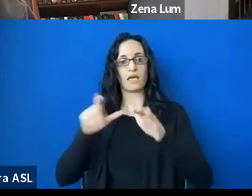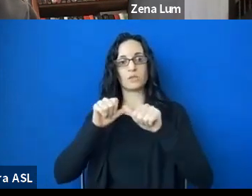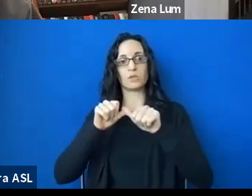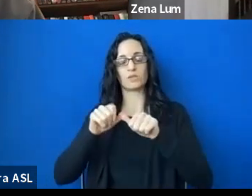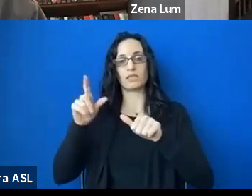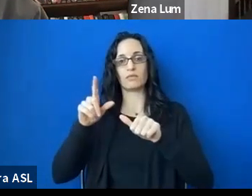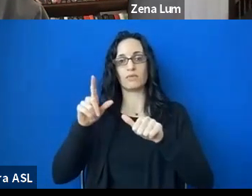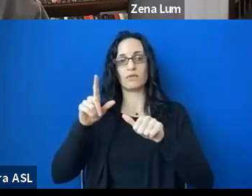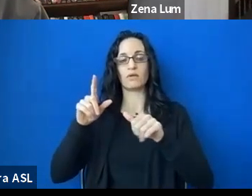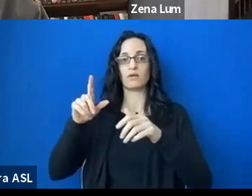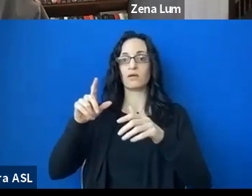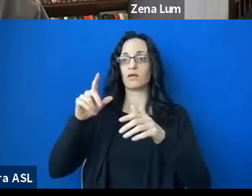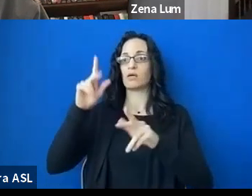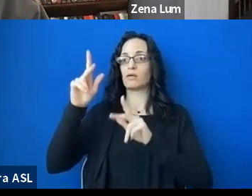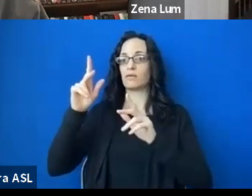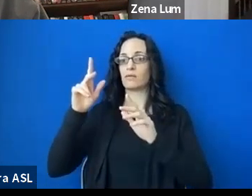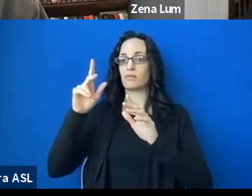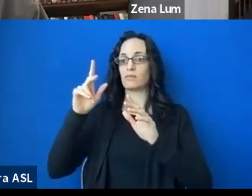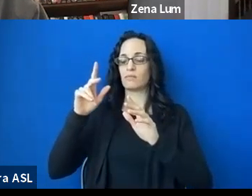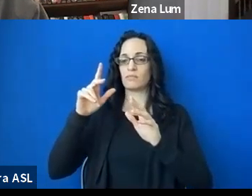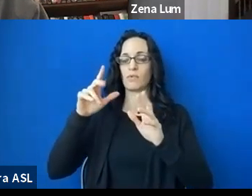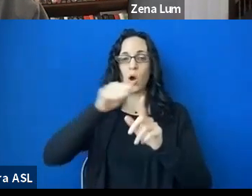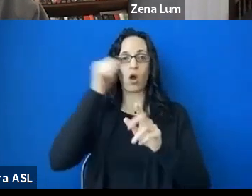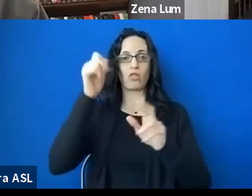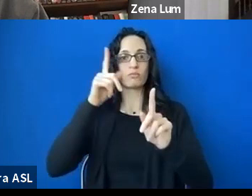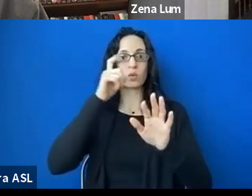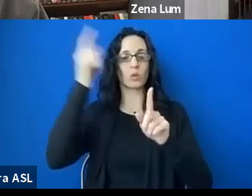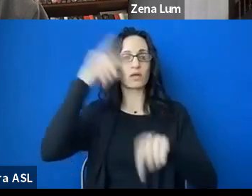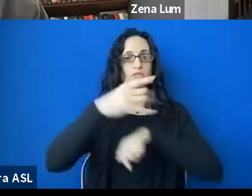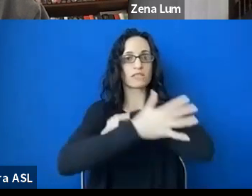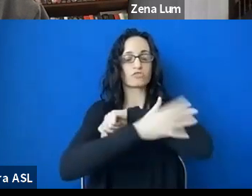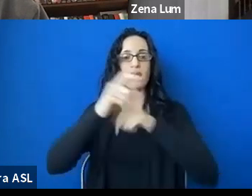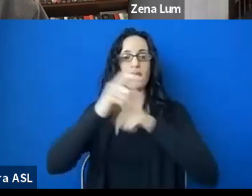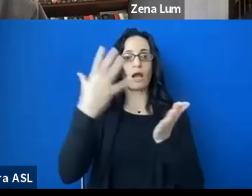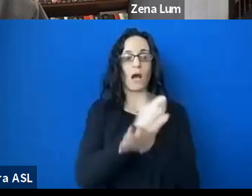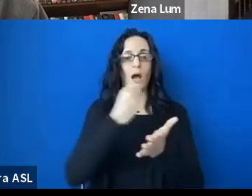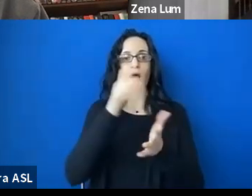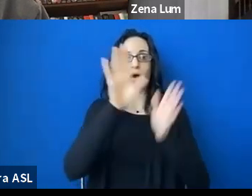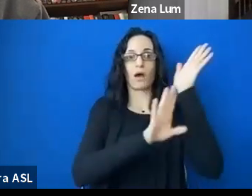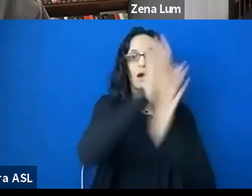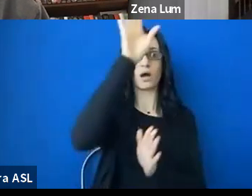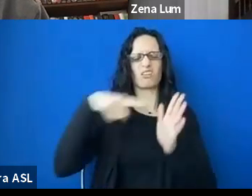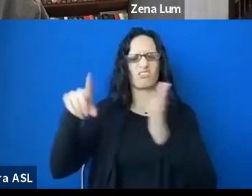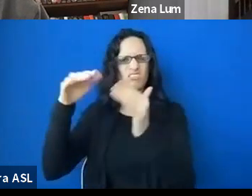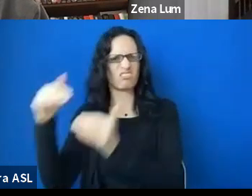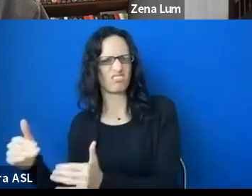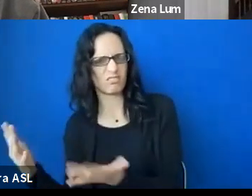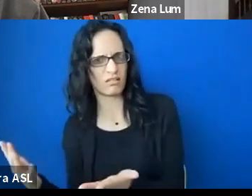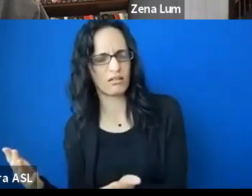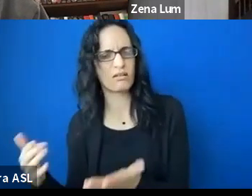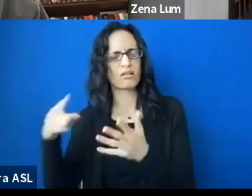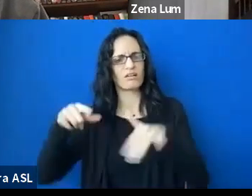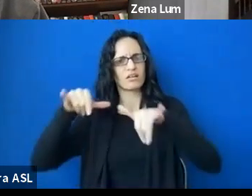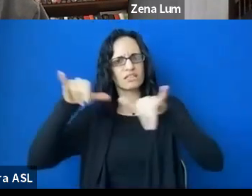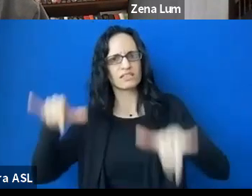who come to this country can take advantage of? A system built on the backs of the free labor of Black Americans, a system stacked against